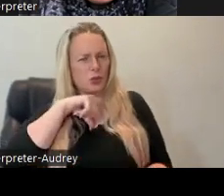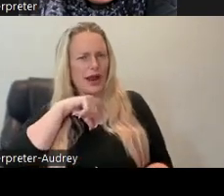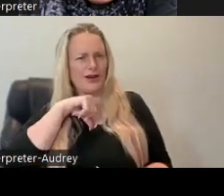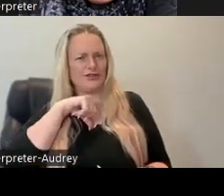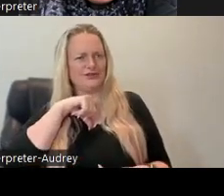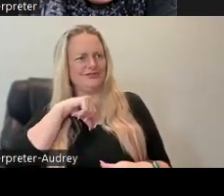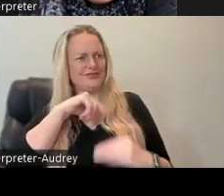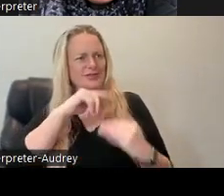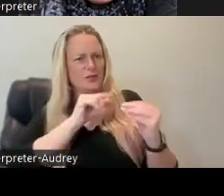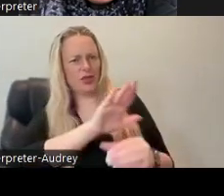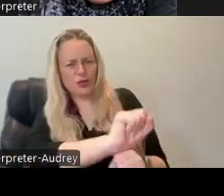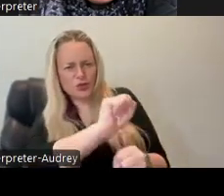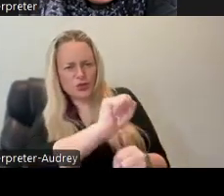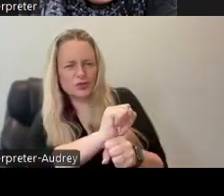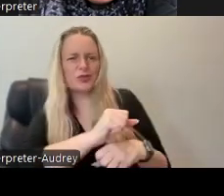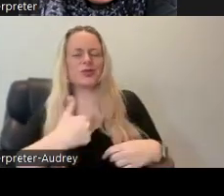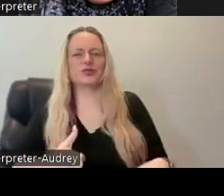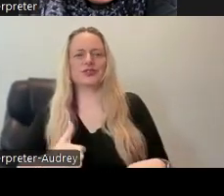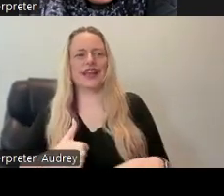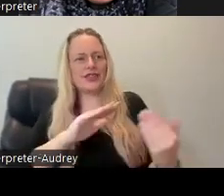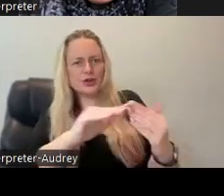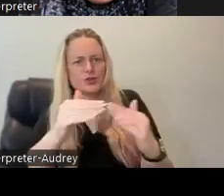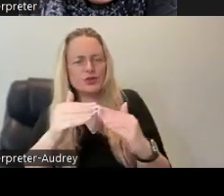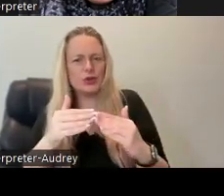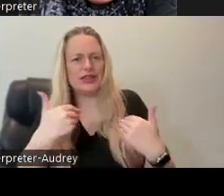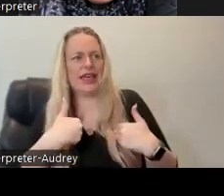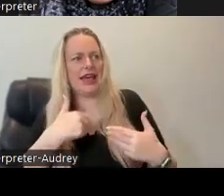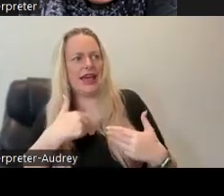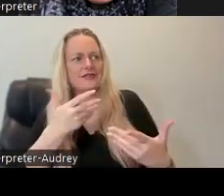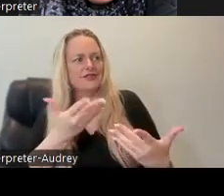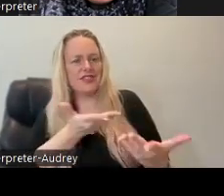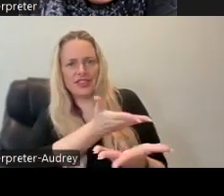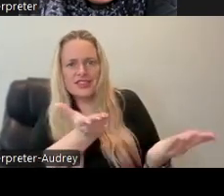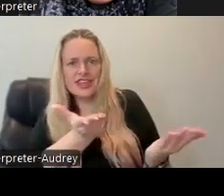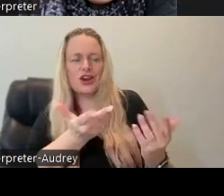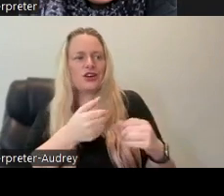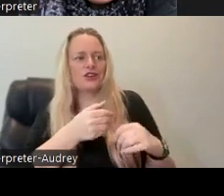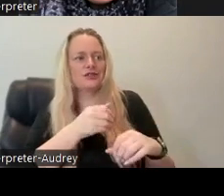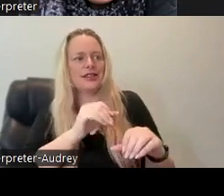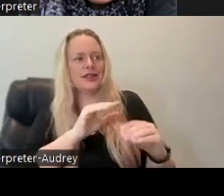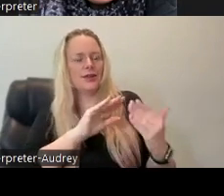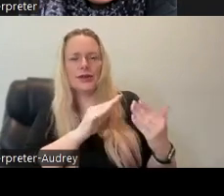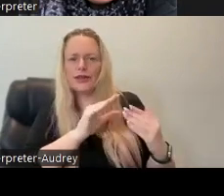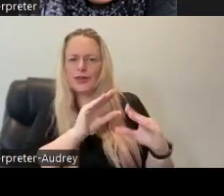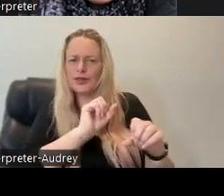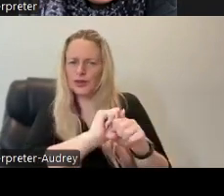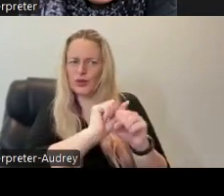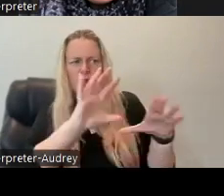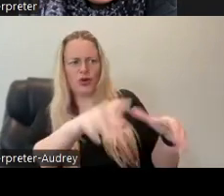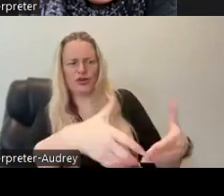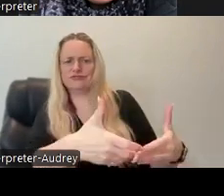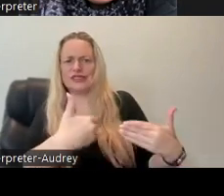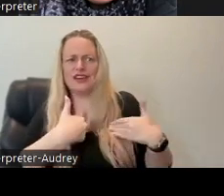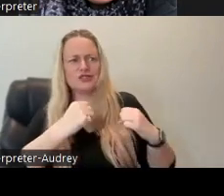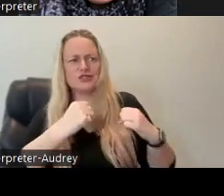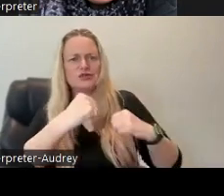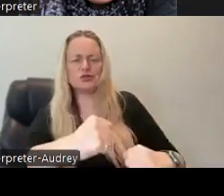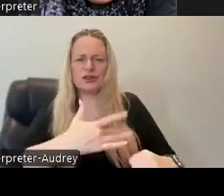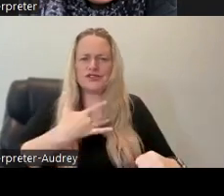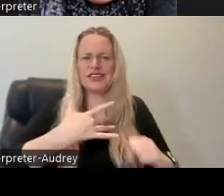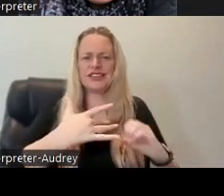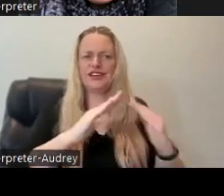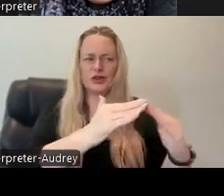jobs and the community that they had within them, the workforce there, was really remarkable. And it was really kind